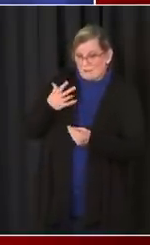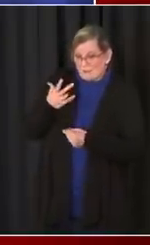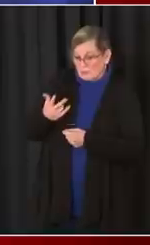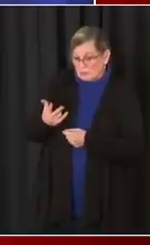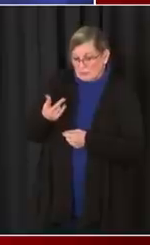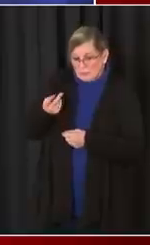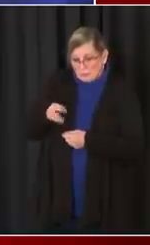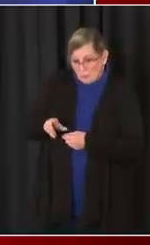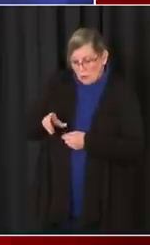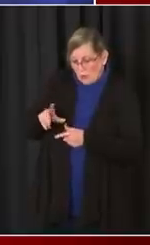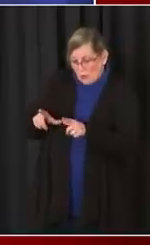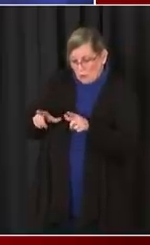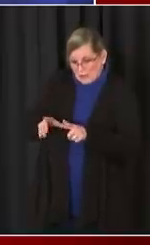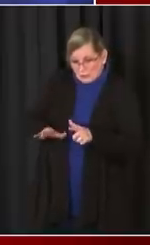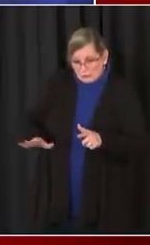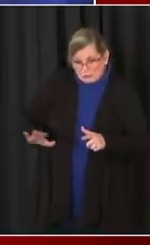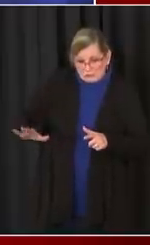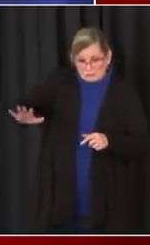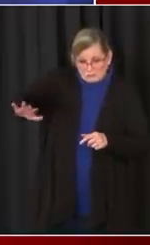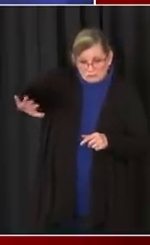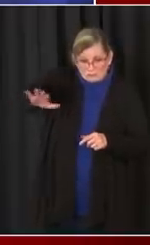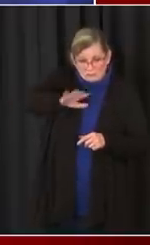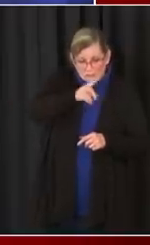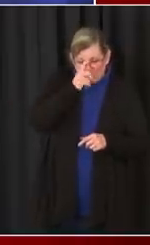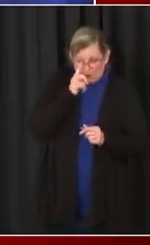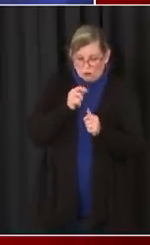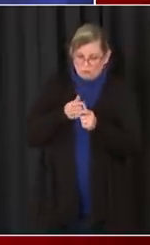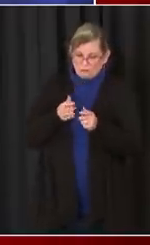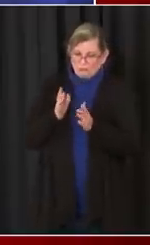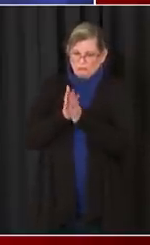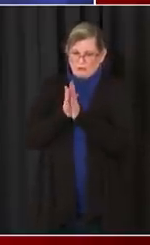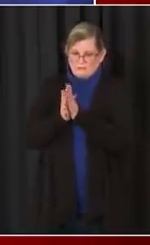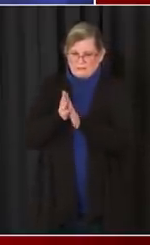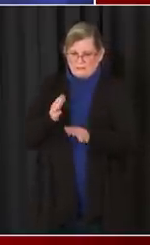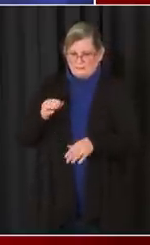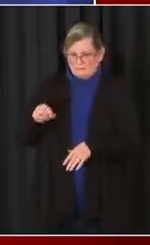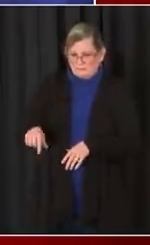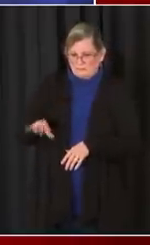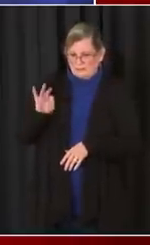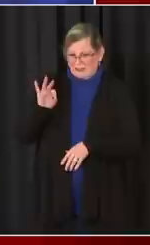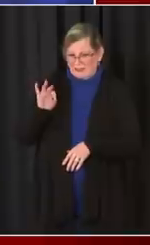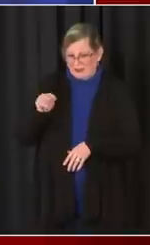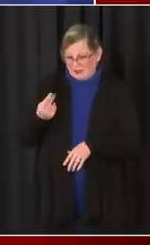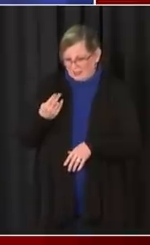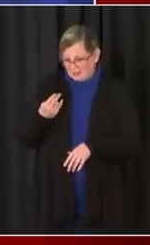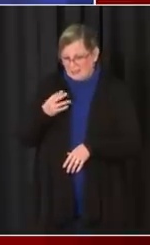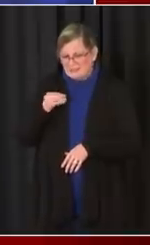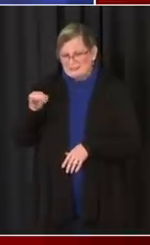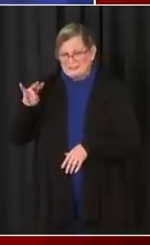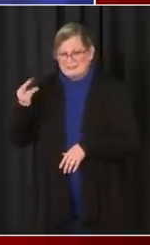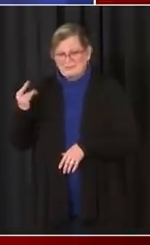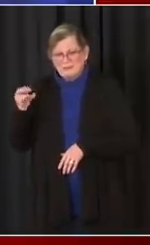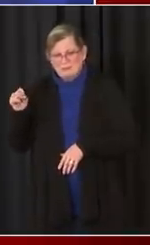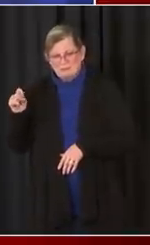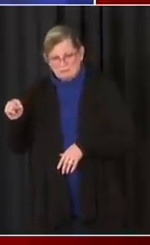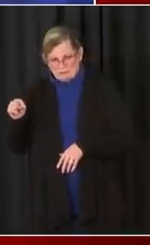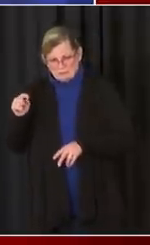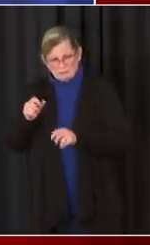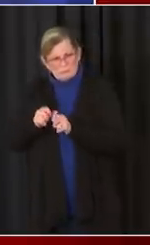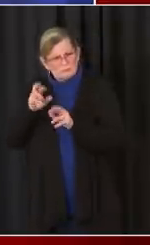traffic control points, largely on the north side of the city, from about 9th to 17th in Northwest. With respect to the posture leading